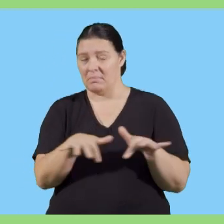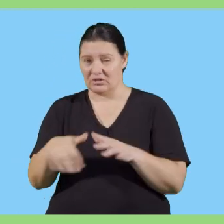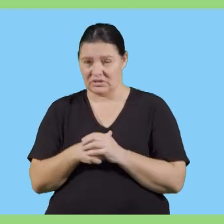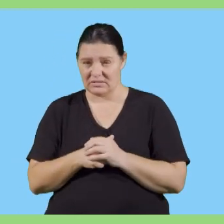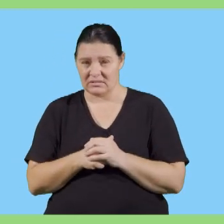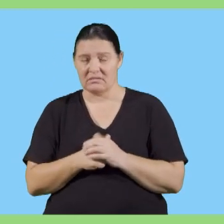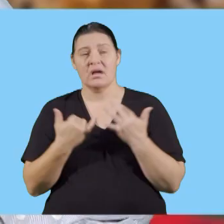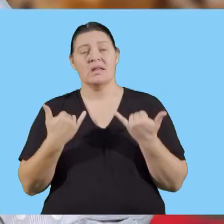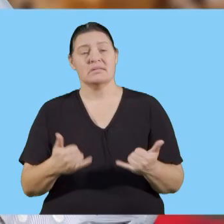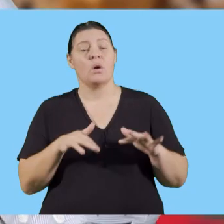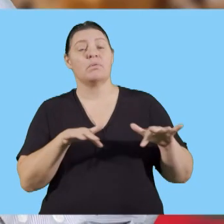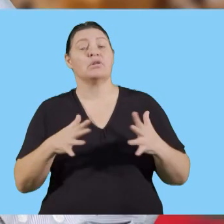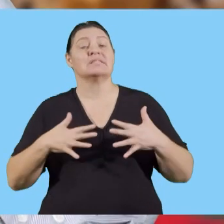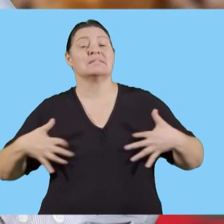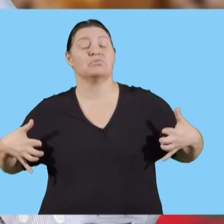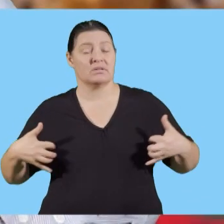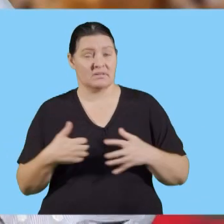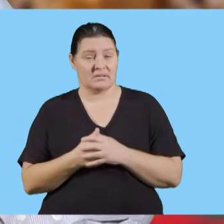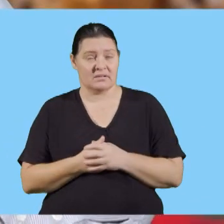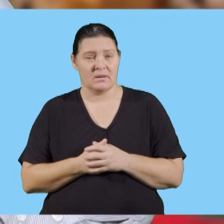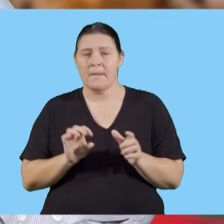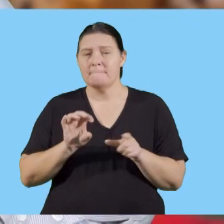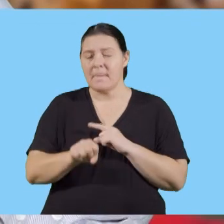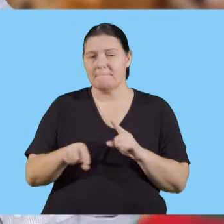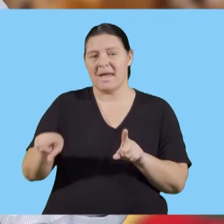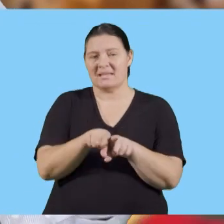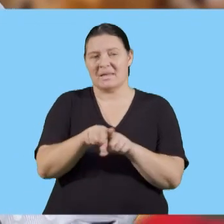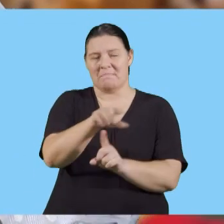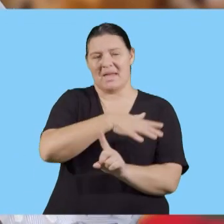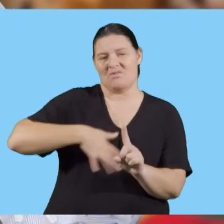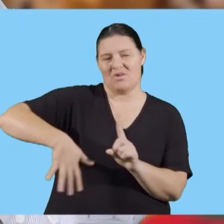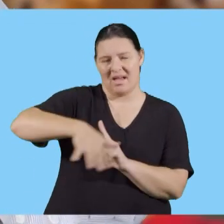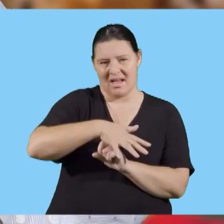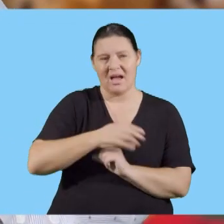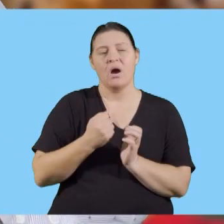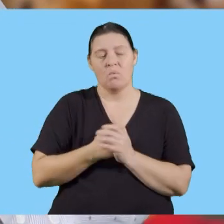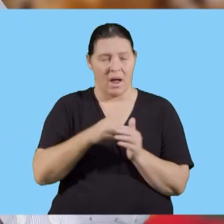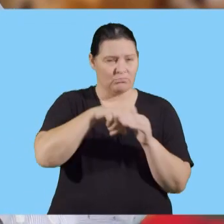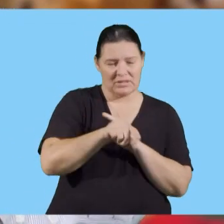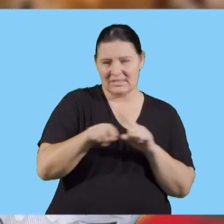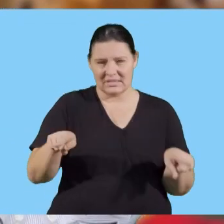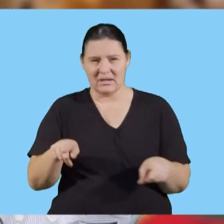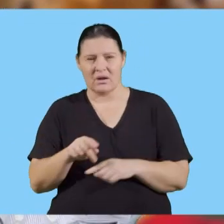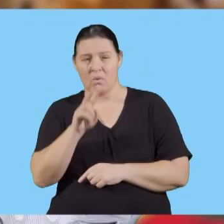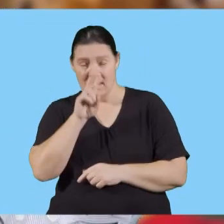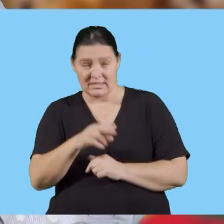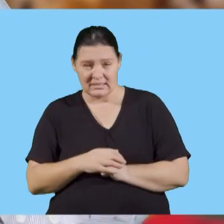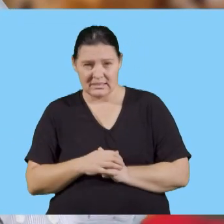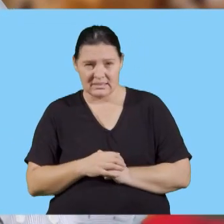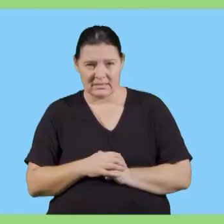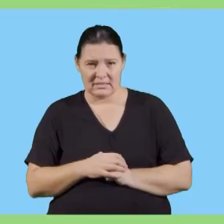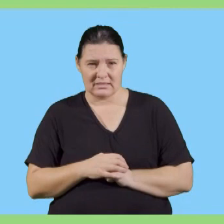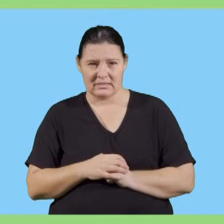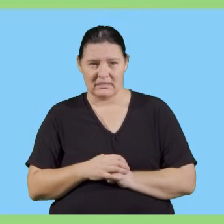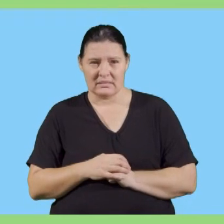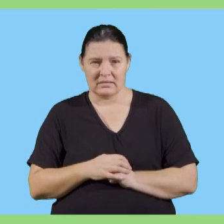they are interbreeding because, they are breeding rather, not interbreeding. They are breeding with one another because we can see there's